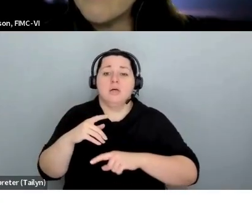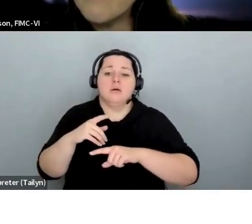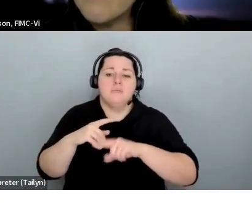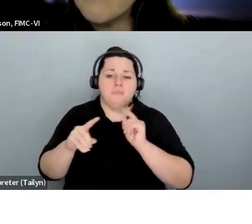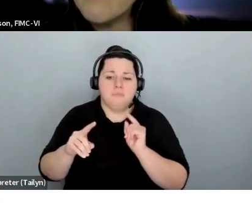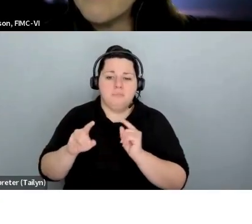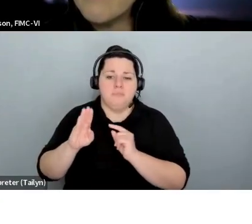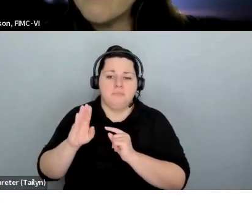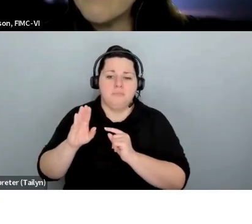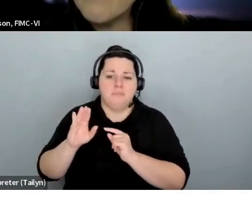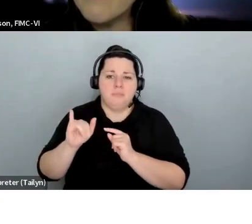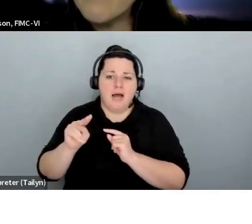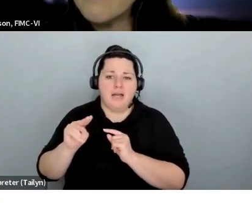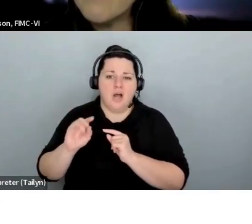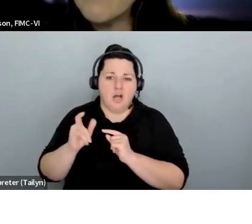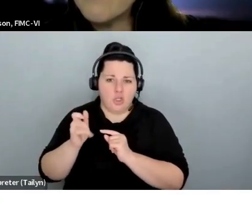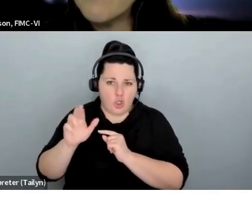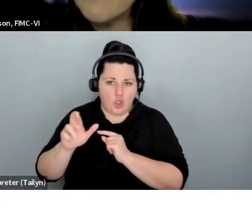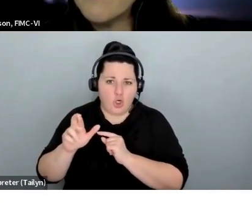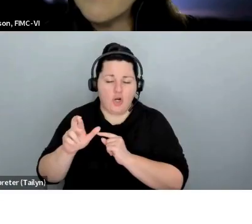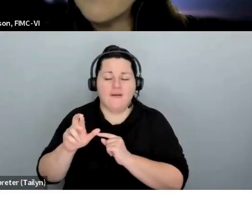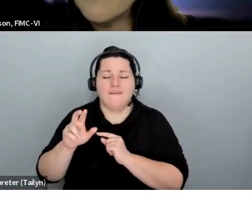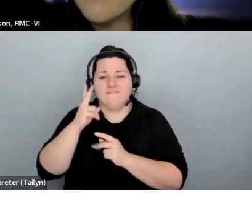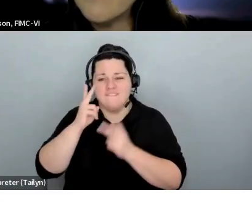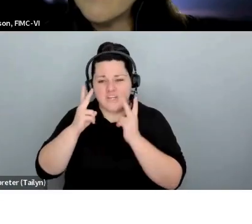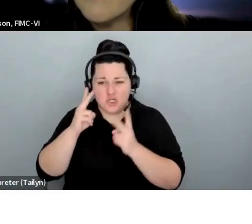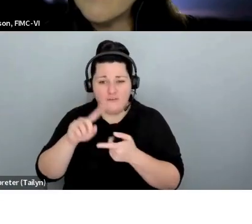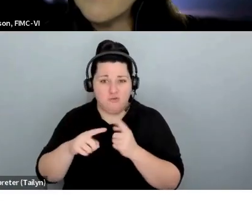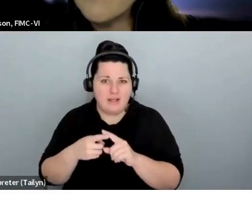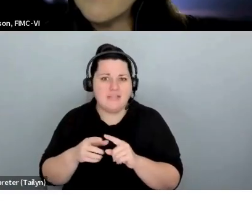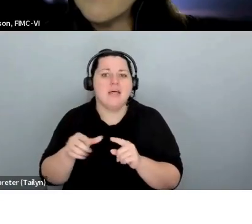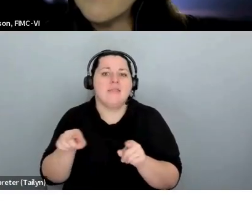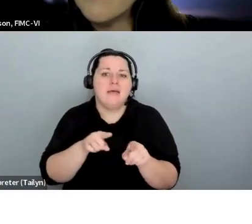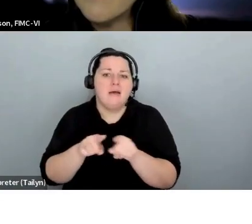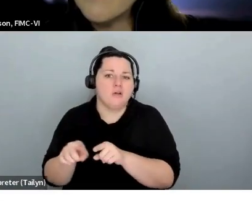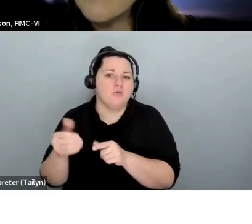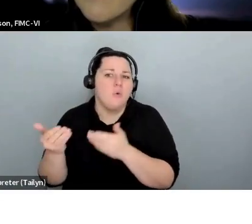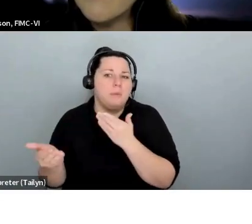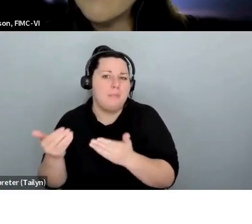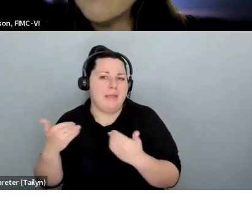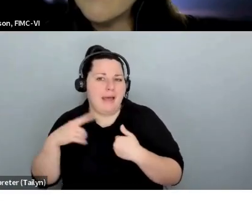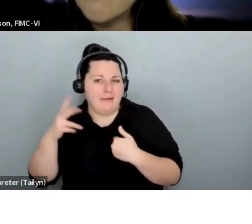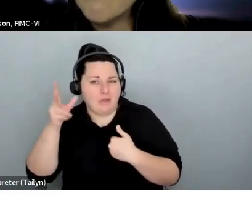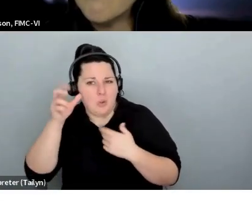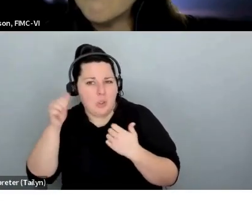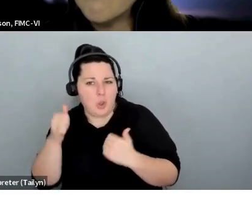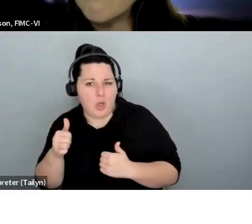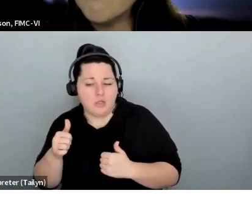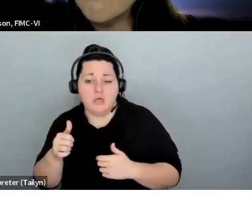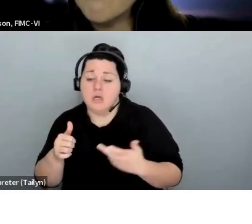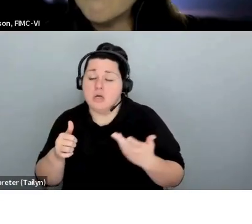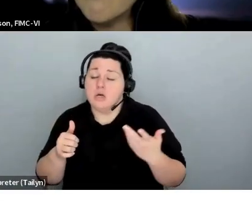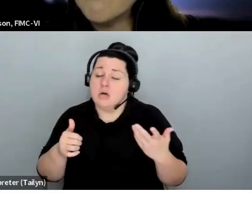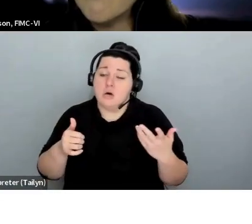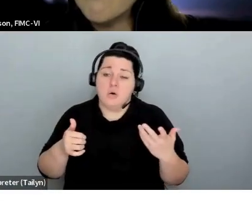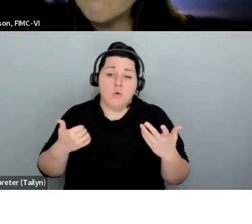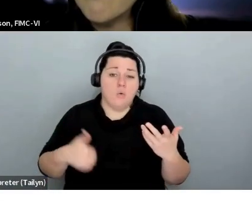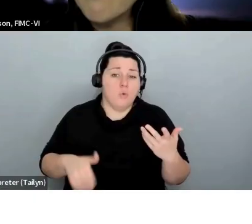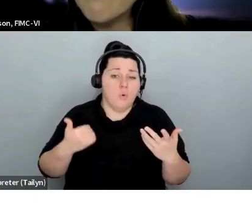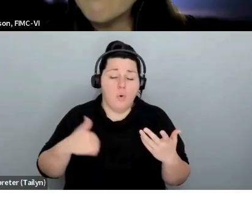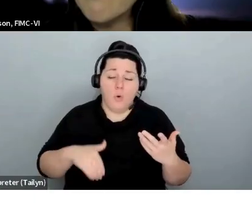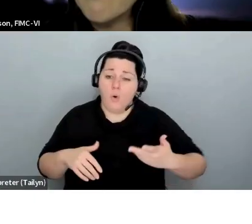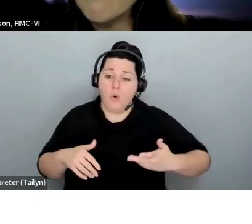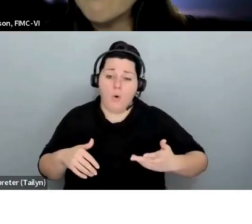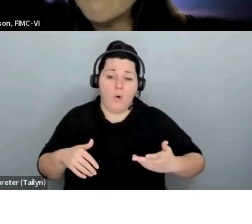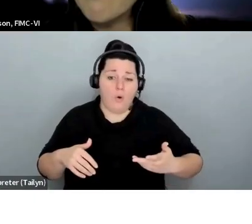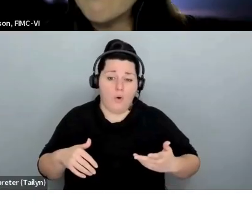binocular vision friends that also may have a hearing loss. And we're just getting bombarded with